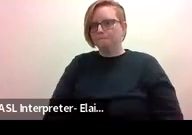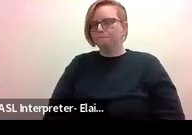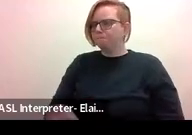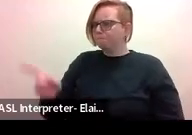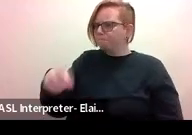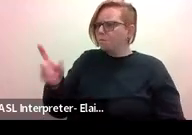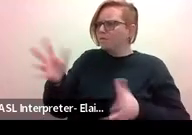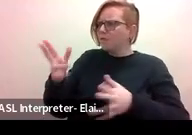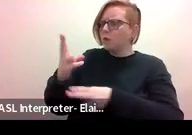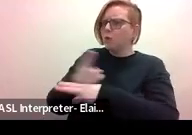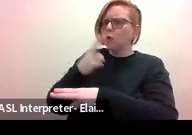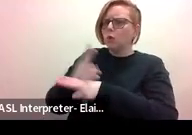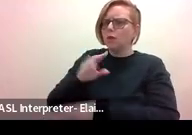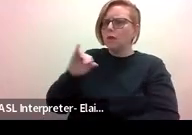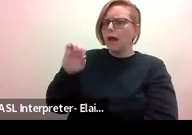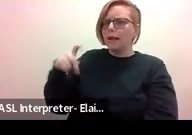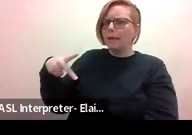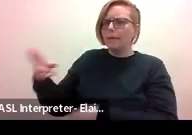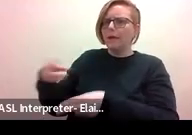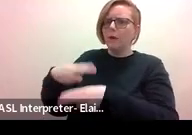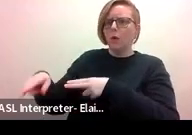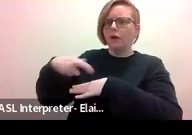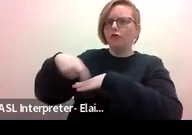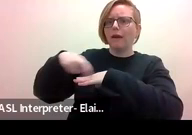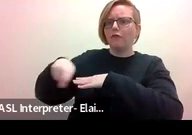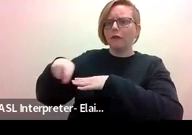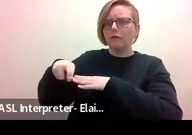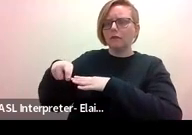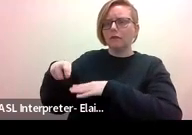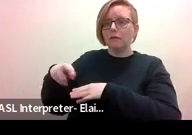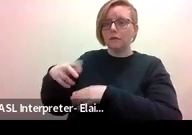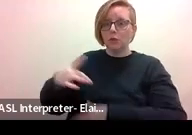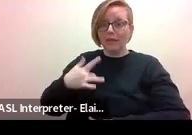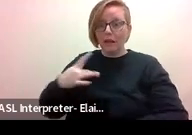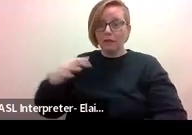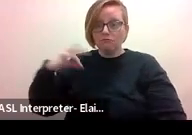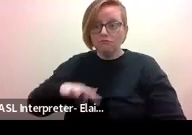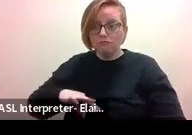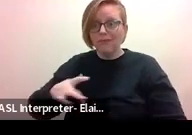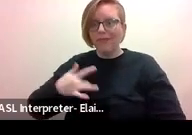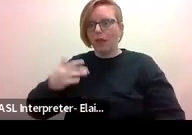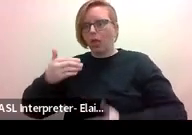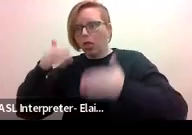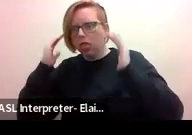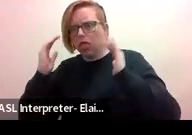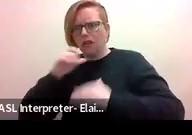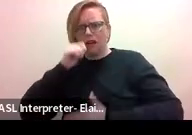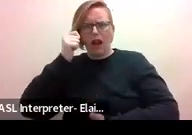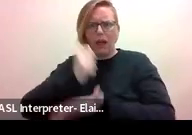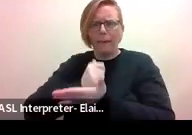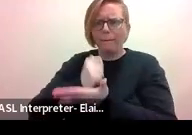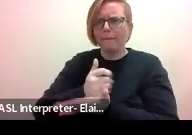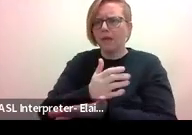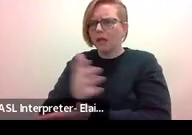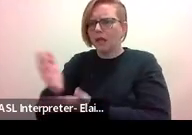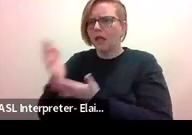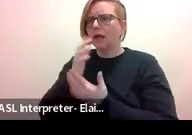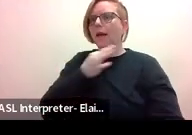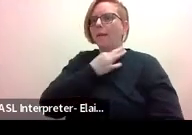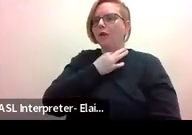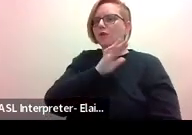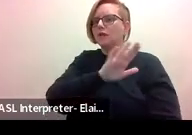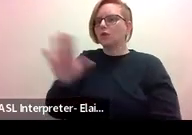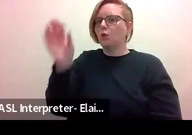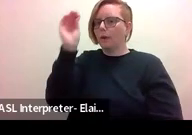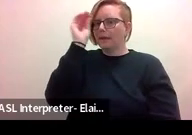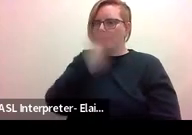quick reference document? Found it useful, found it overwhelming, found it not useful? I'd be curious to know if anybody has any thoughts around